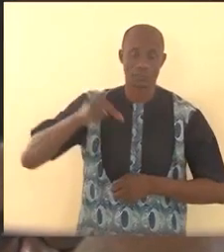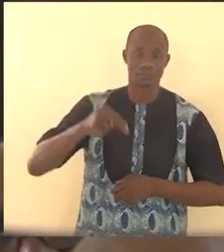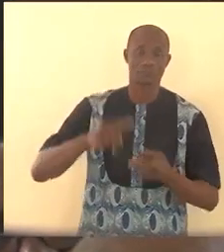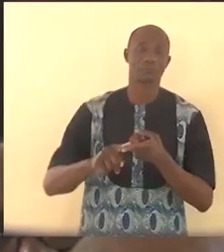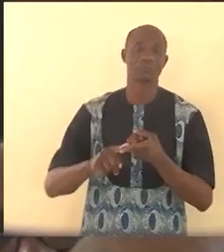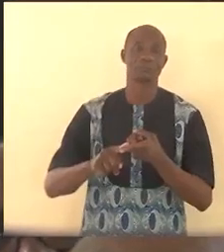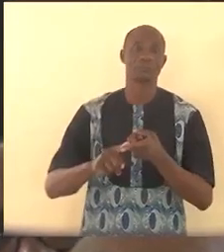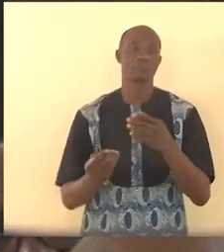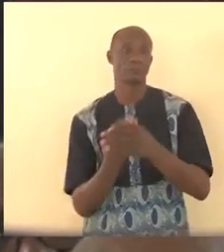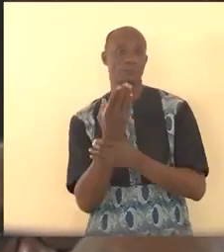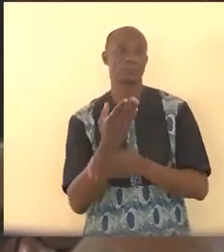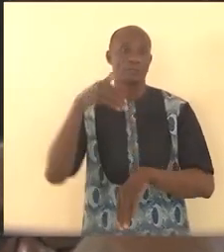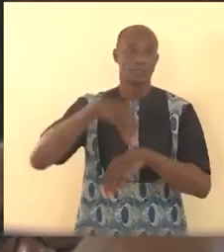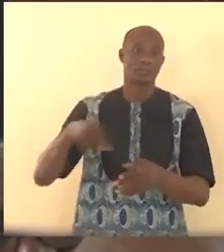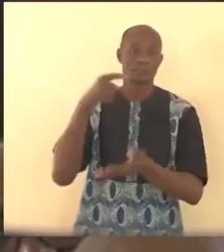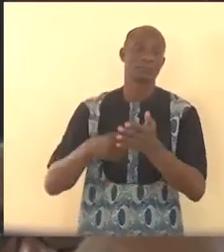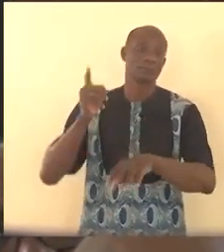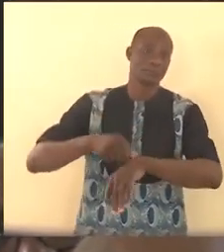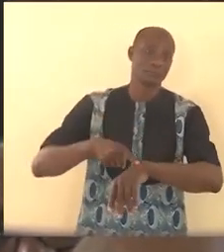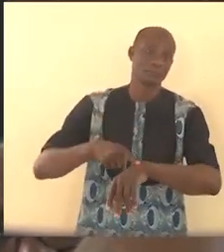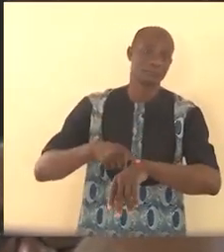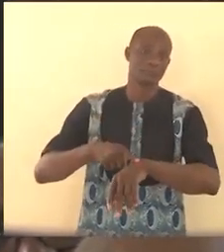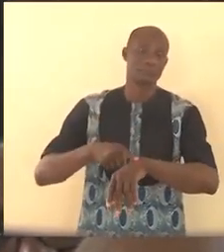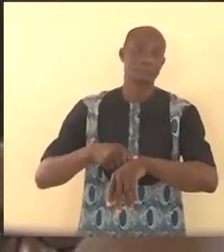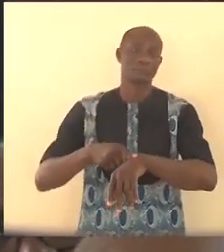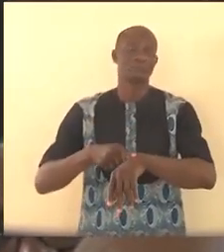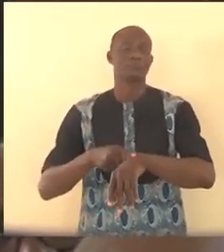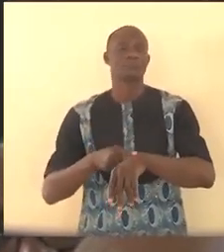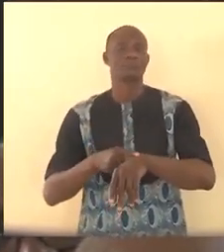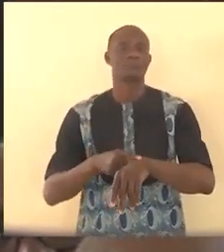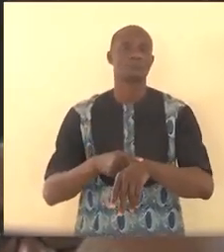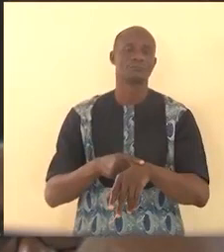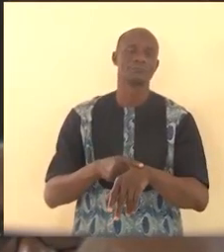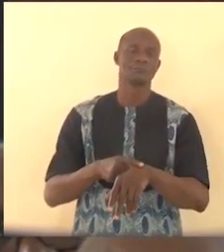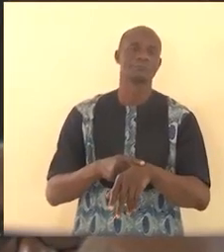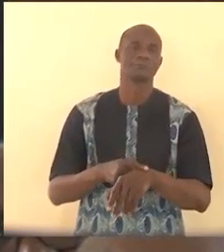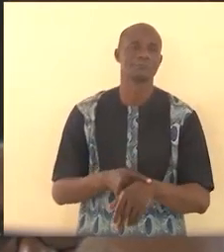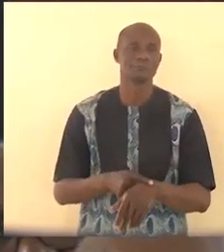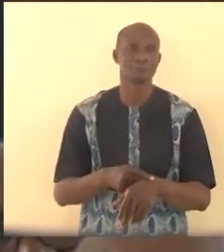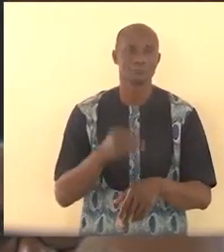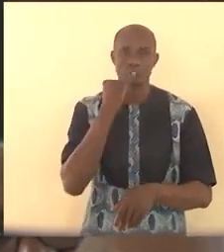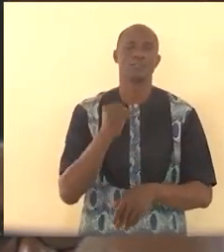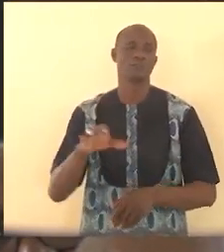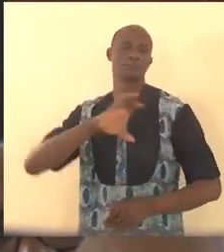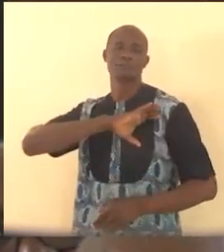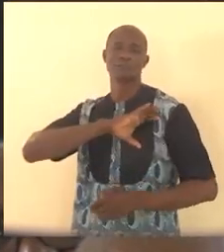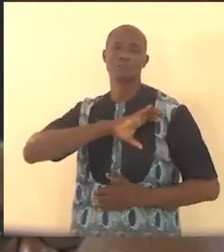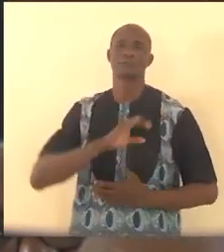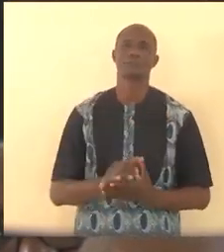need to cultivate at this time of this all this insecurity and all this is